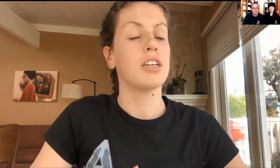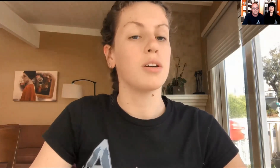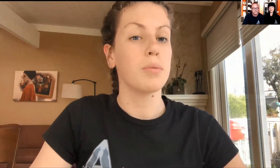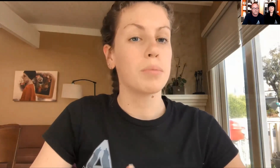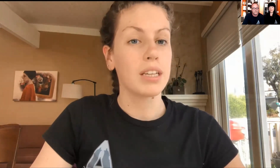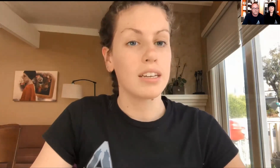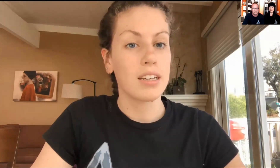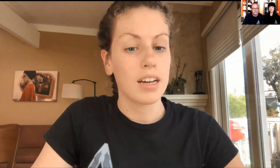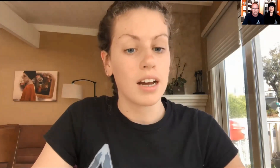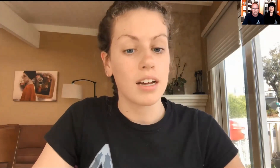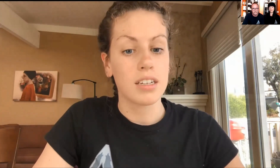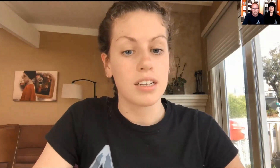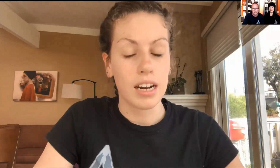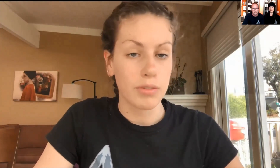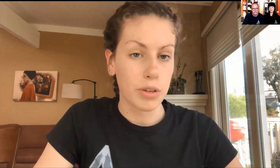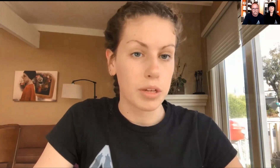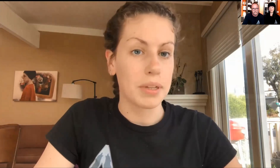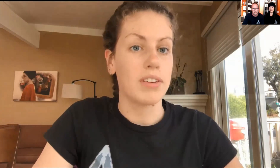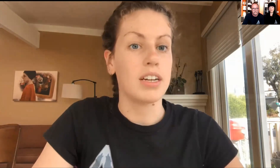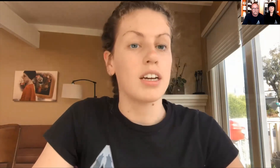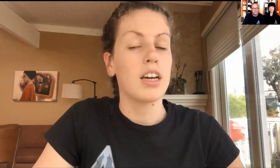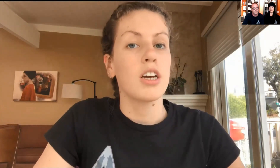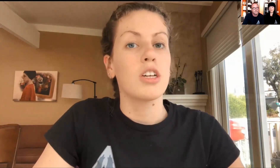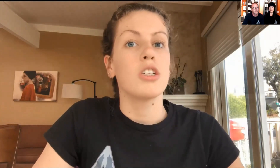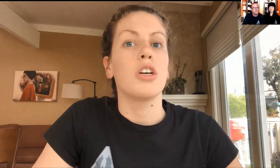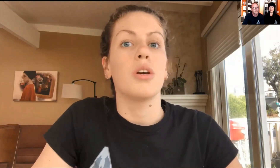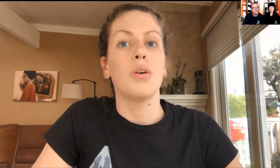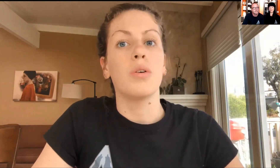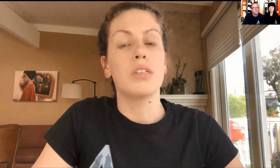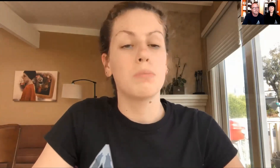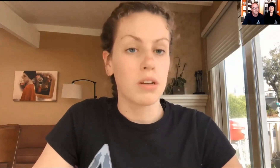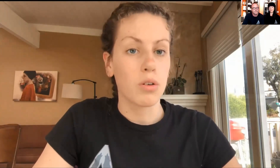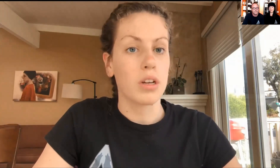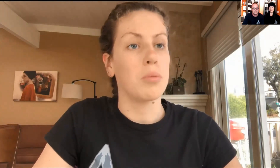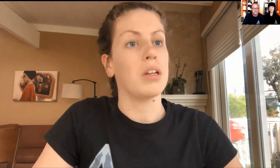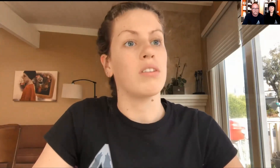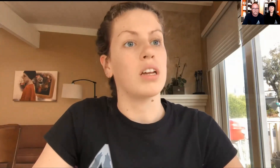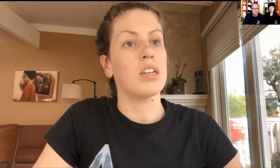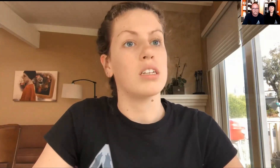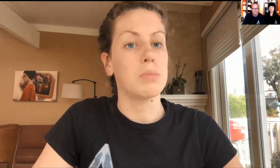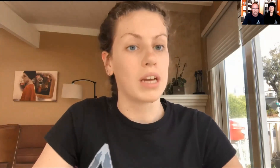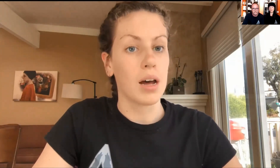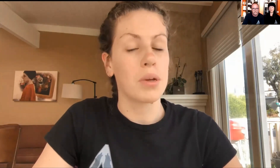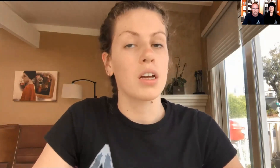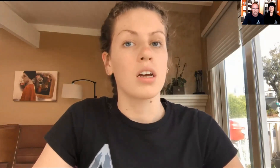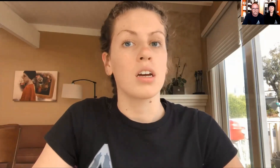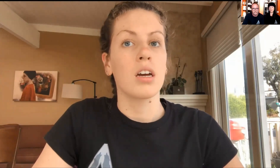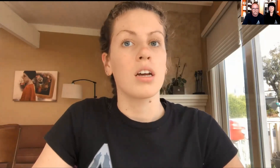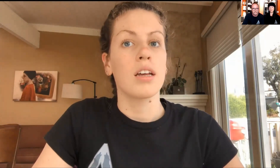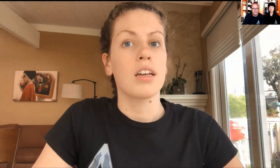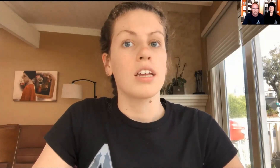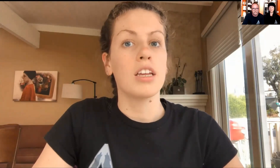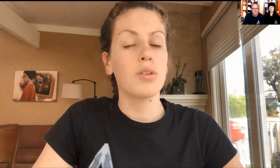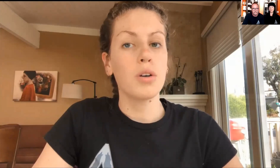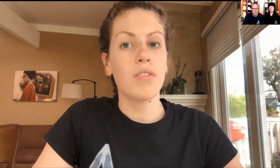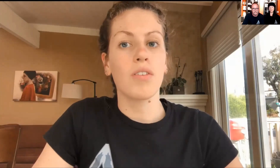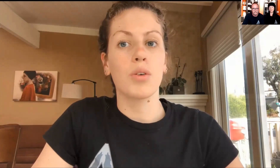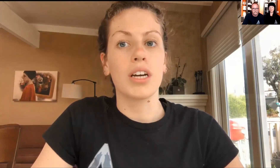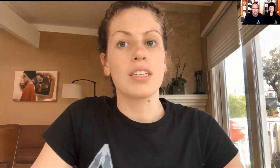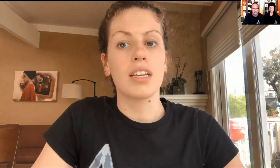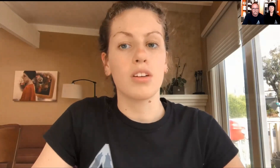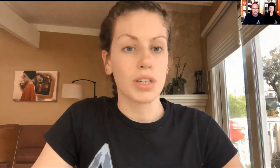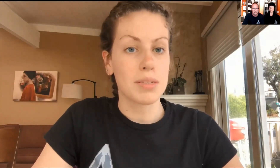taught to believe, to stand up for what you believe in, to speak for what you believe in, to speak up. And you